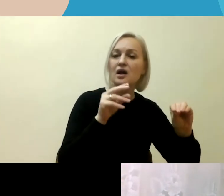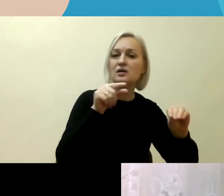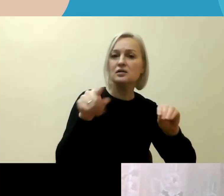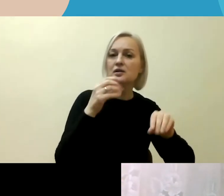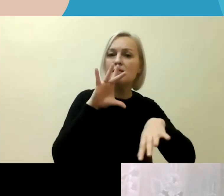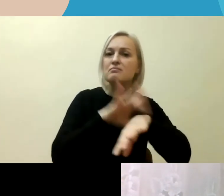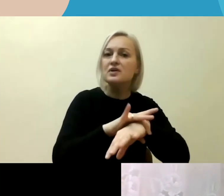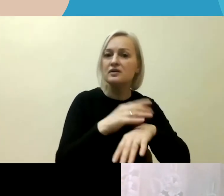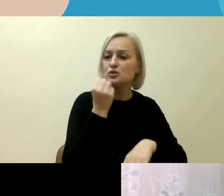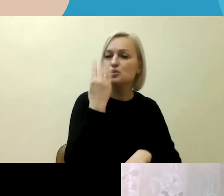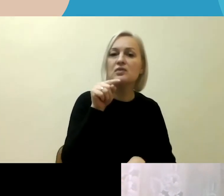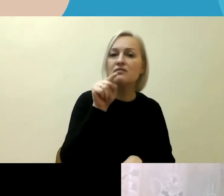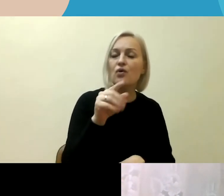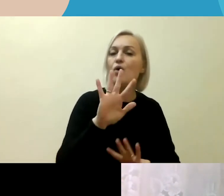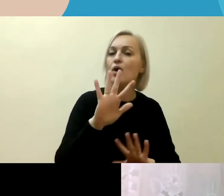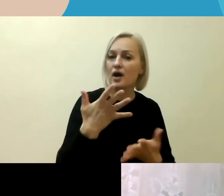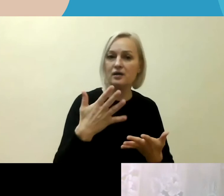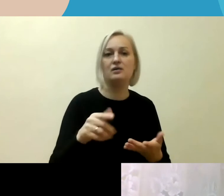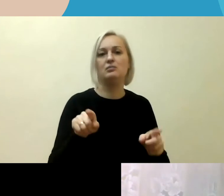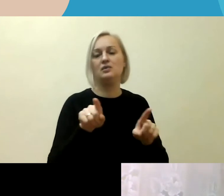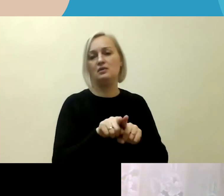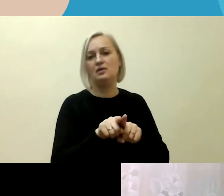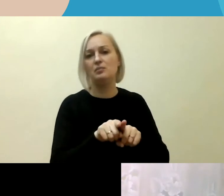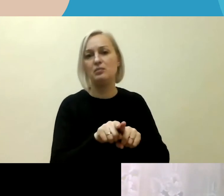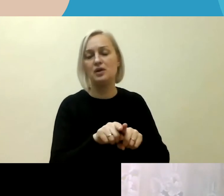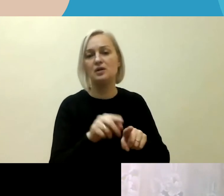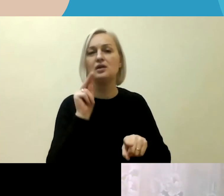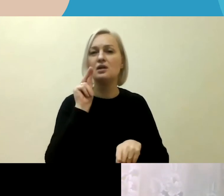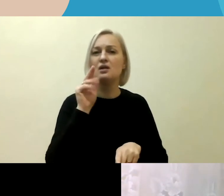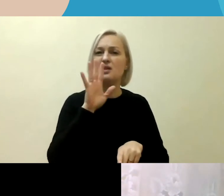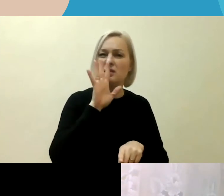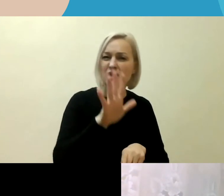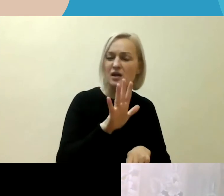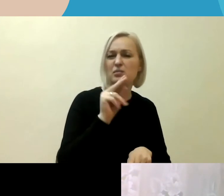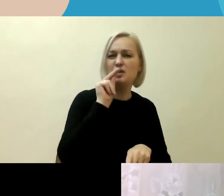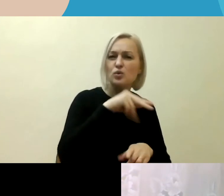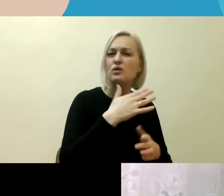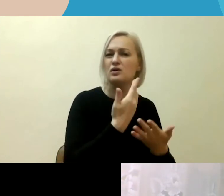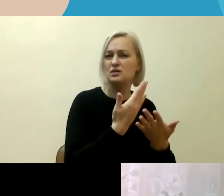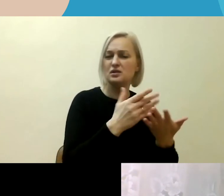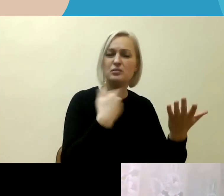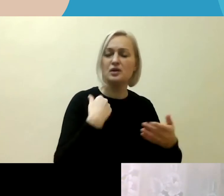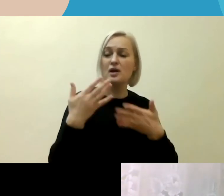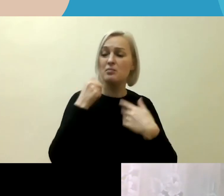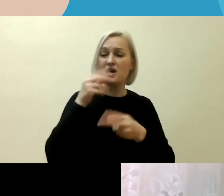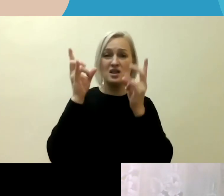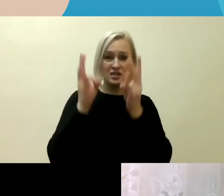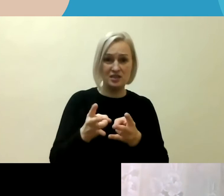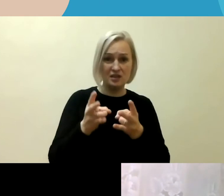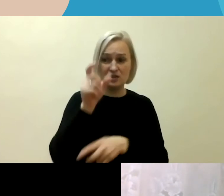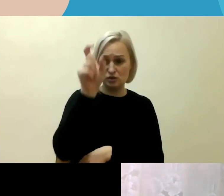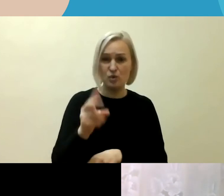Officers are being trained to identify hate crimes, how to respond to them, how to behave once one faces with